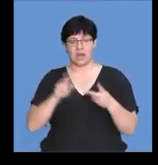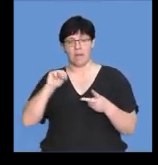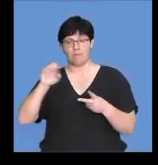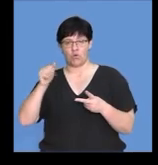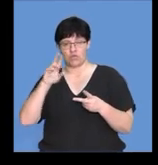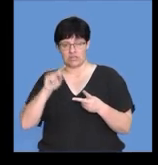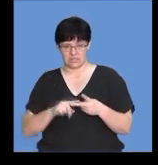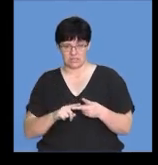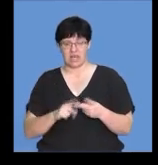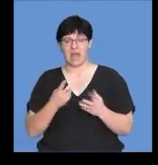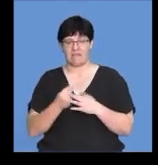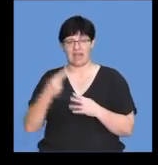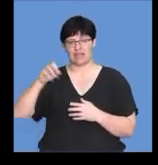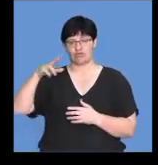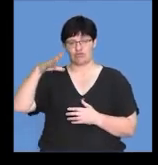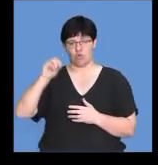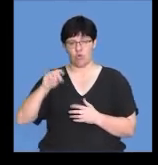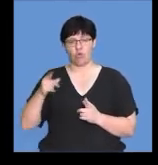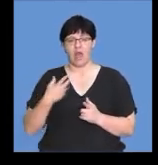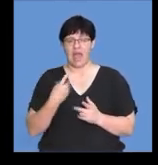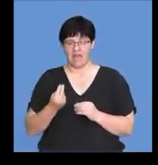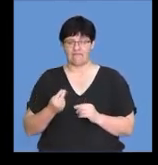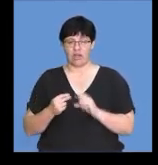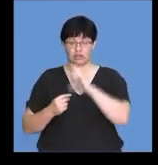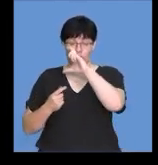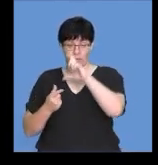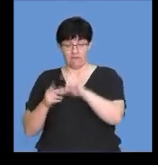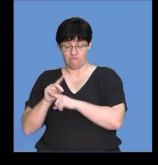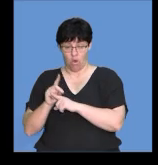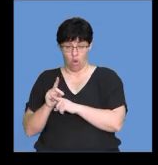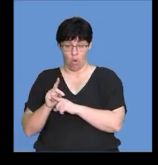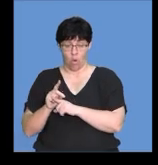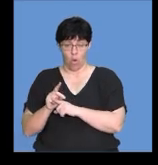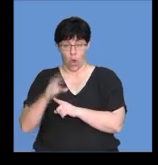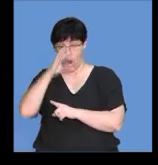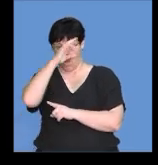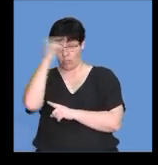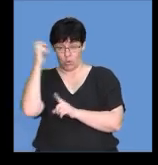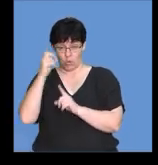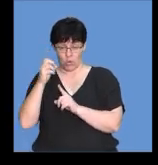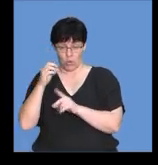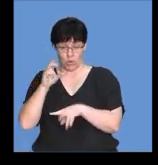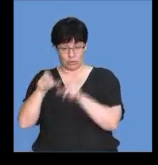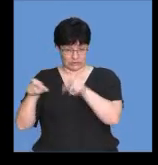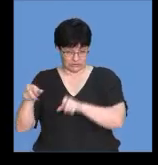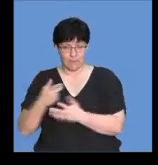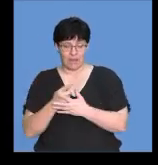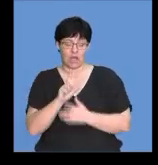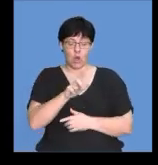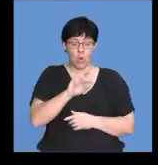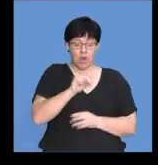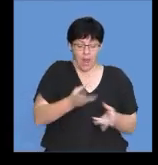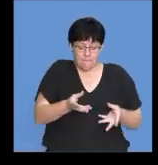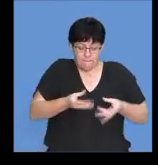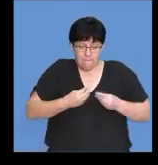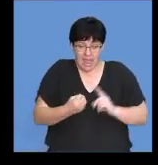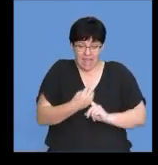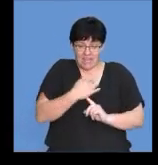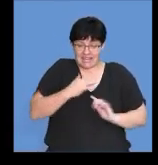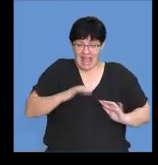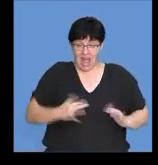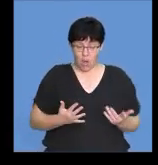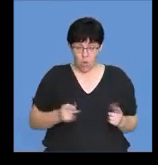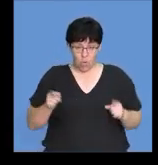are heterozygous, meaning that they are dominant for that condition, and that the only way that Luna can be affected by